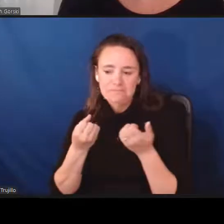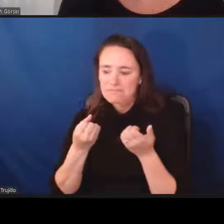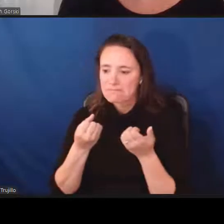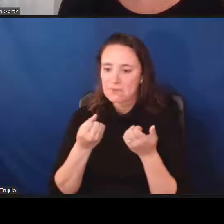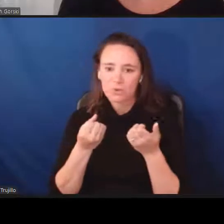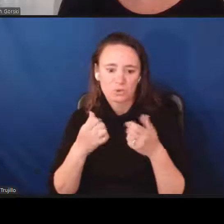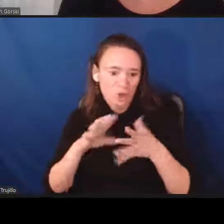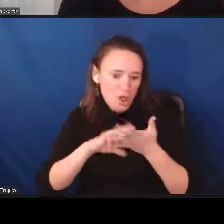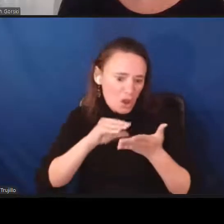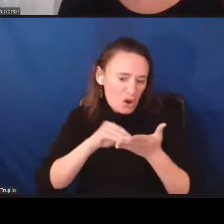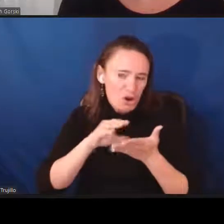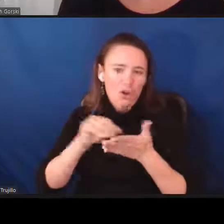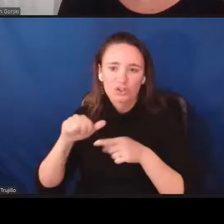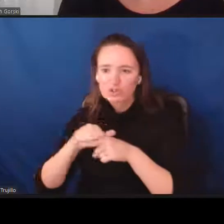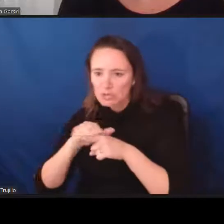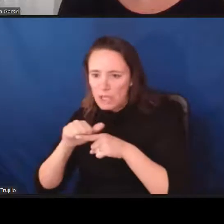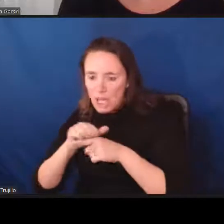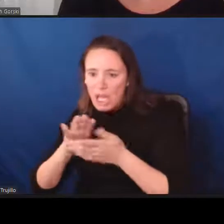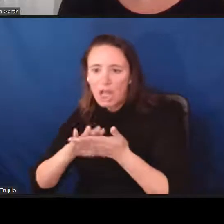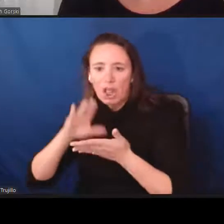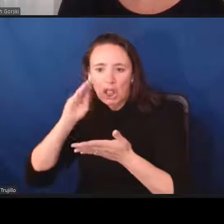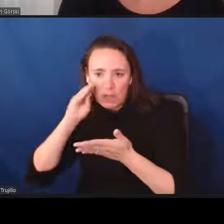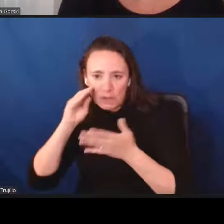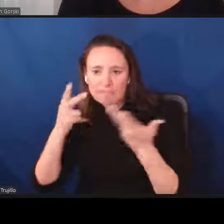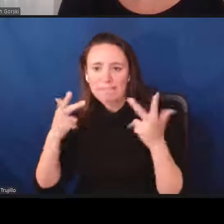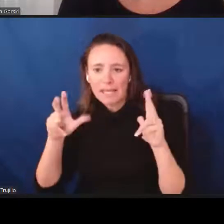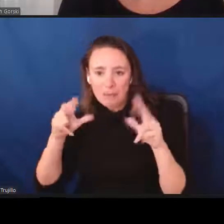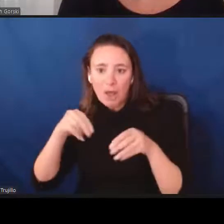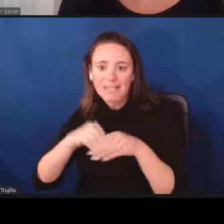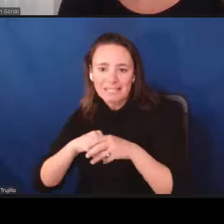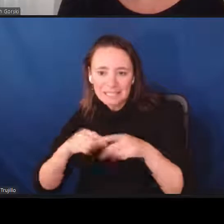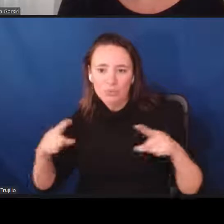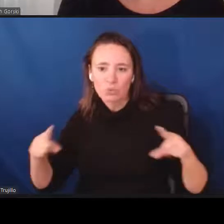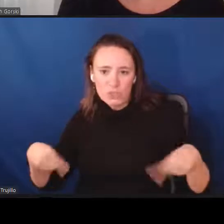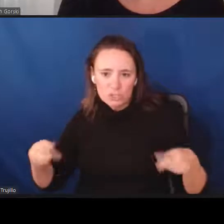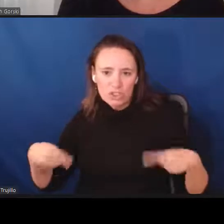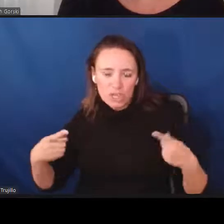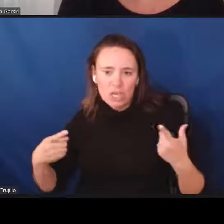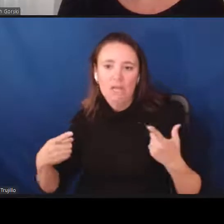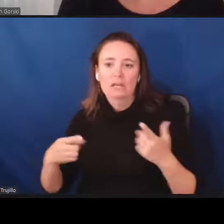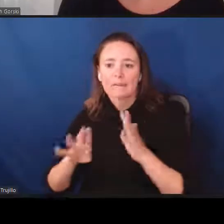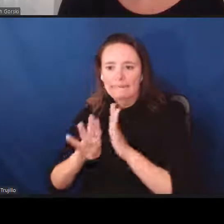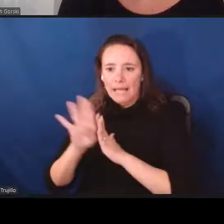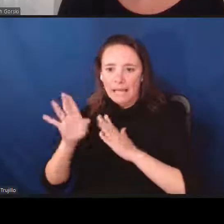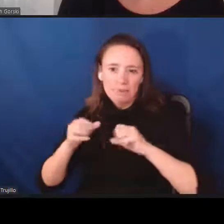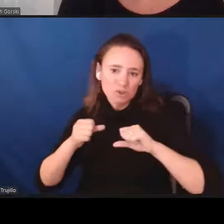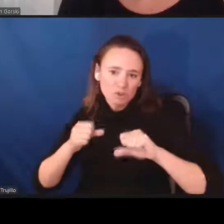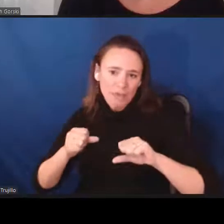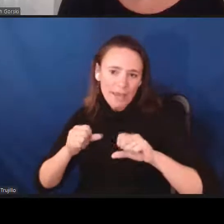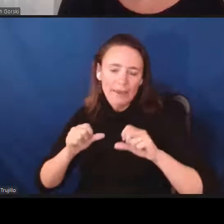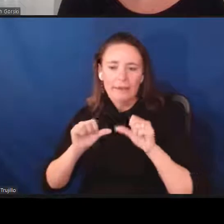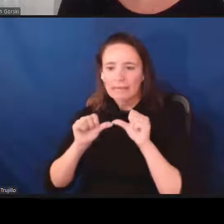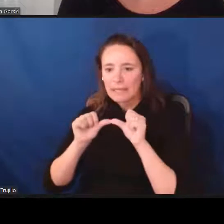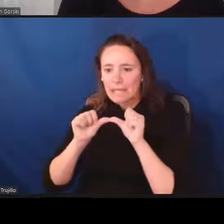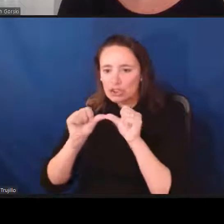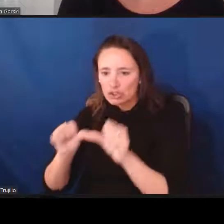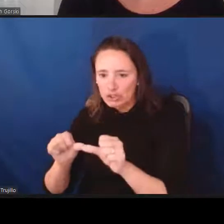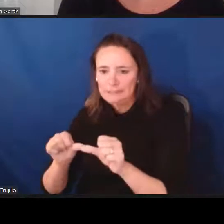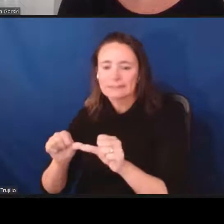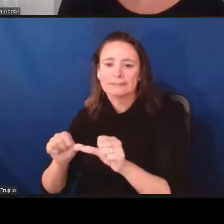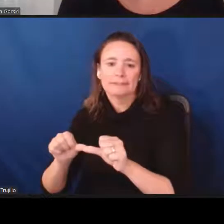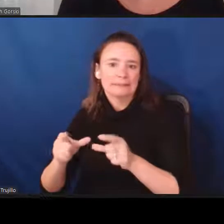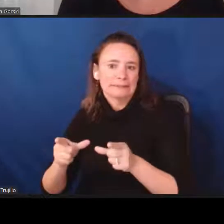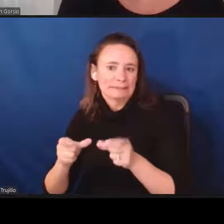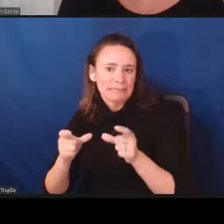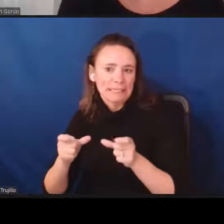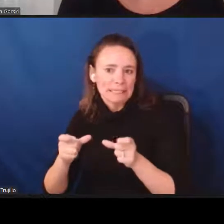train, to learn how to play basketball in a wheelchair, to develop the strength and endurance and speed to be able to